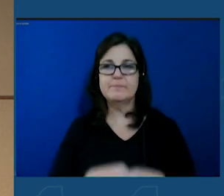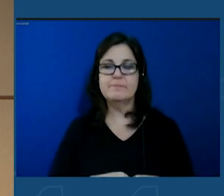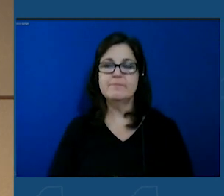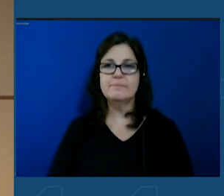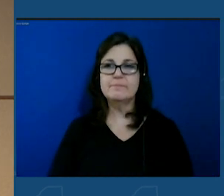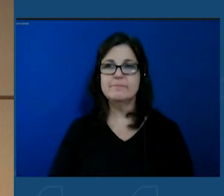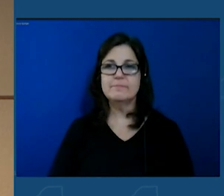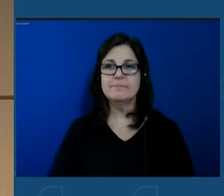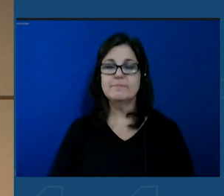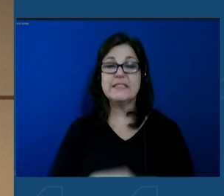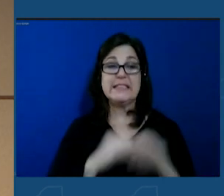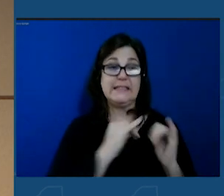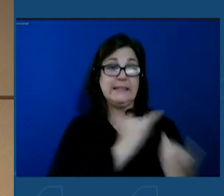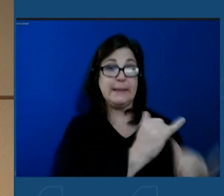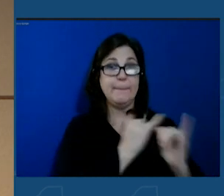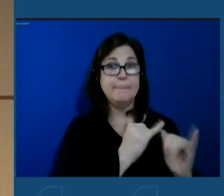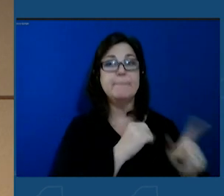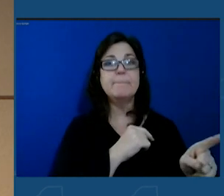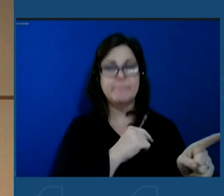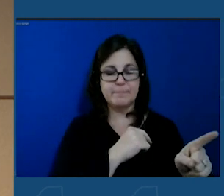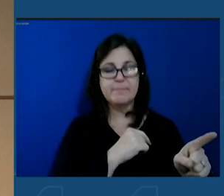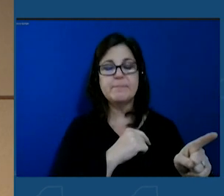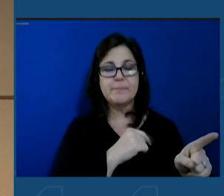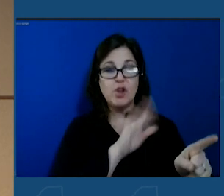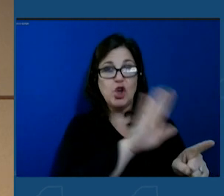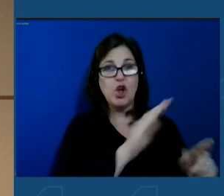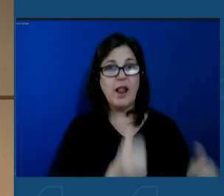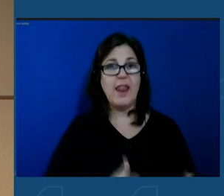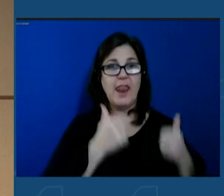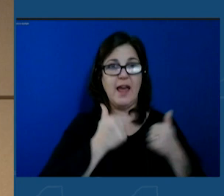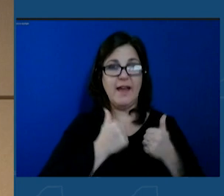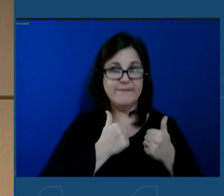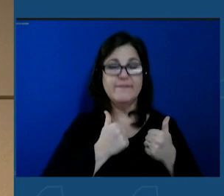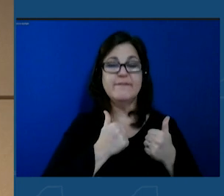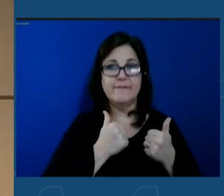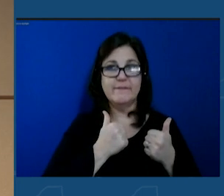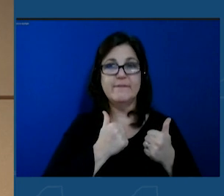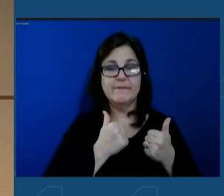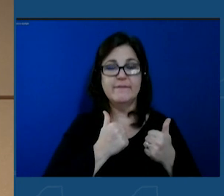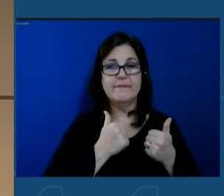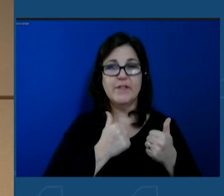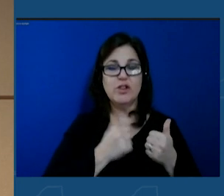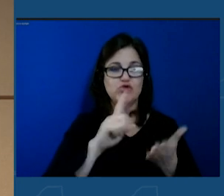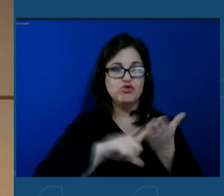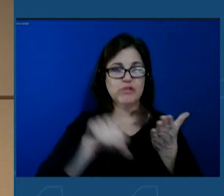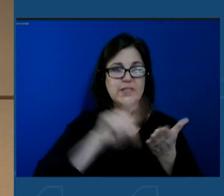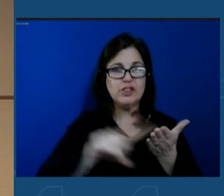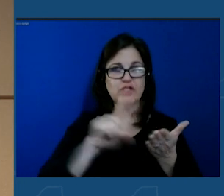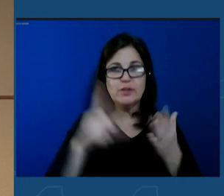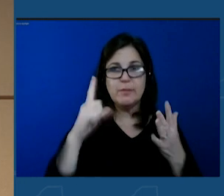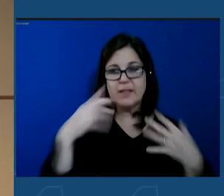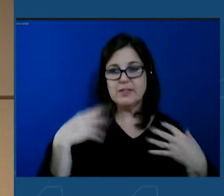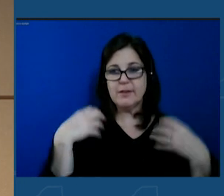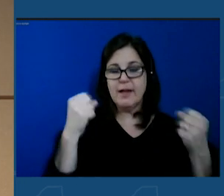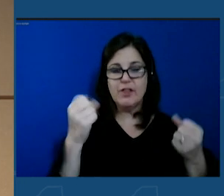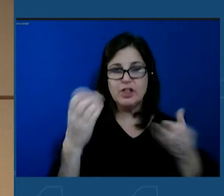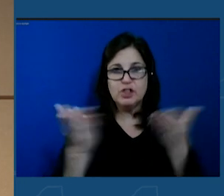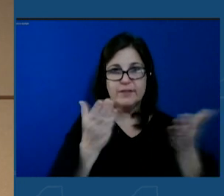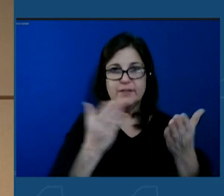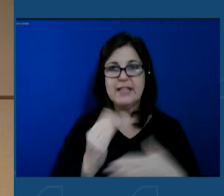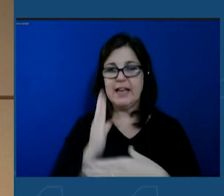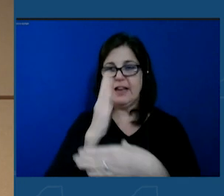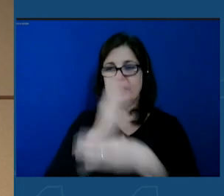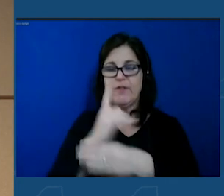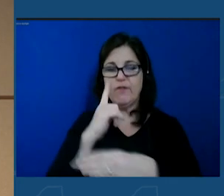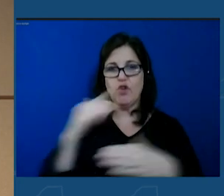Like me, Dr. Munson has spent her life's work researching mental health services and interventions for adolescents.